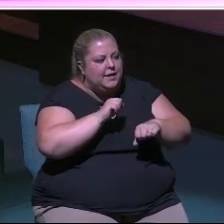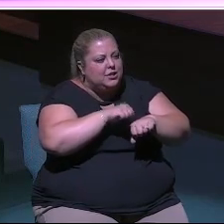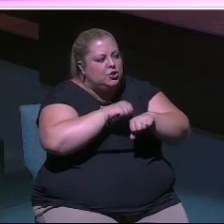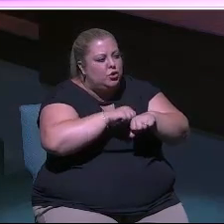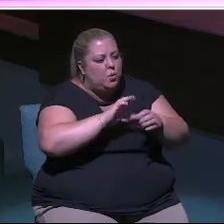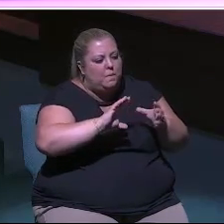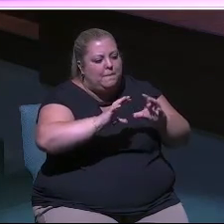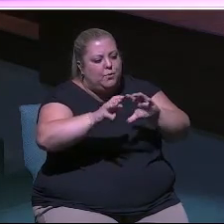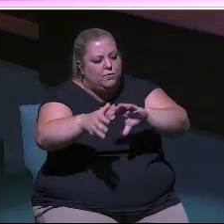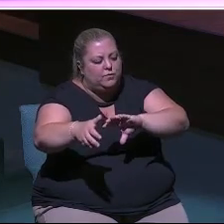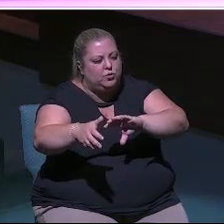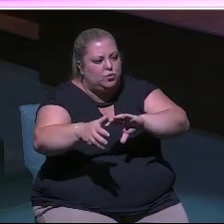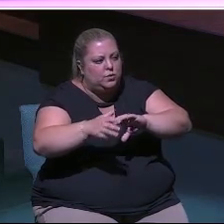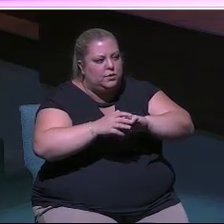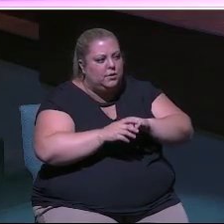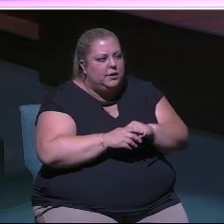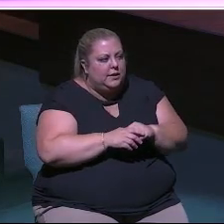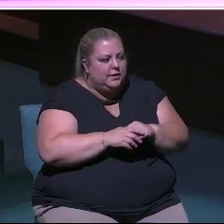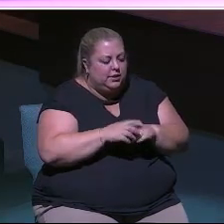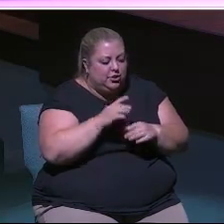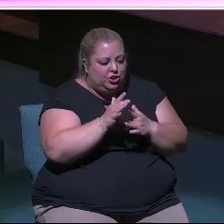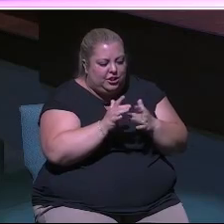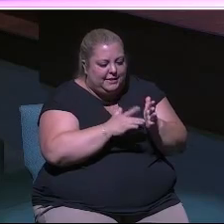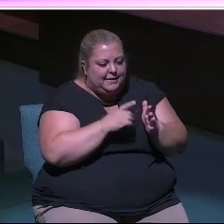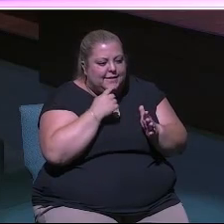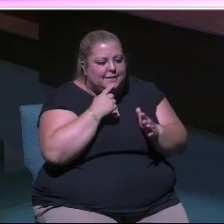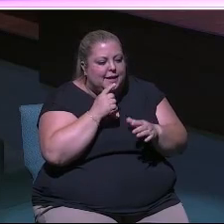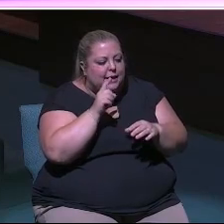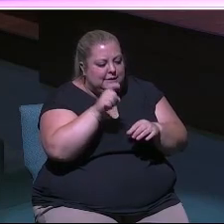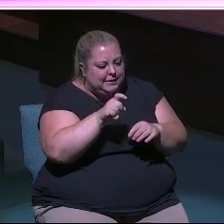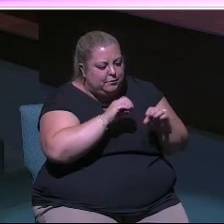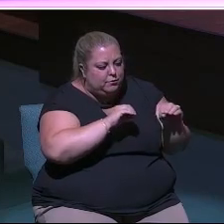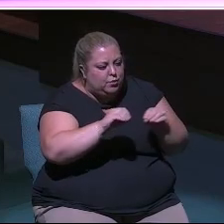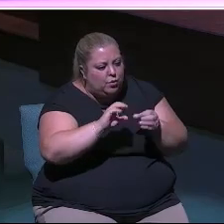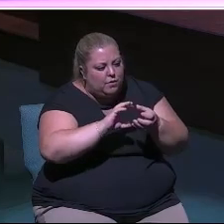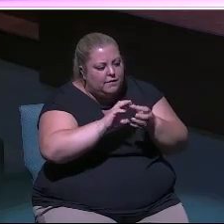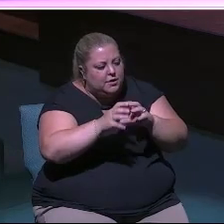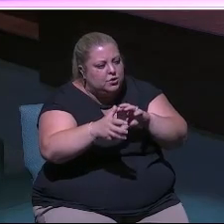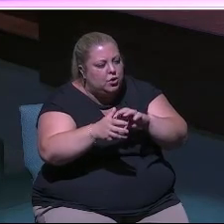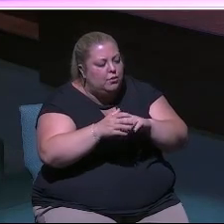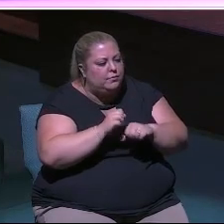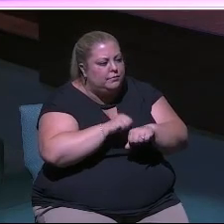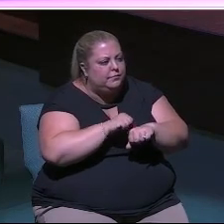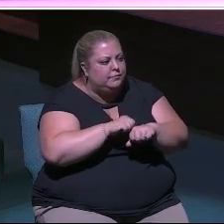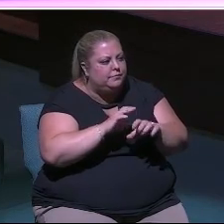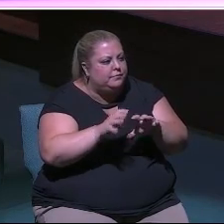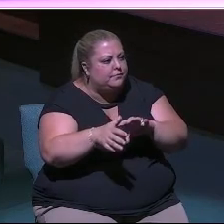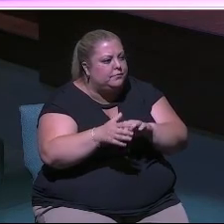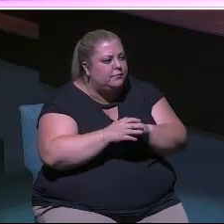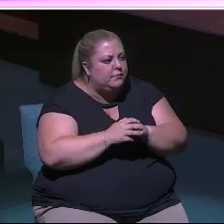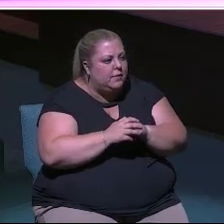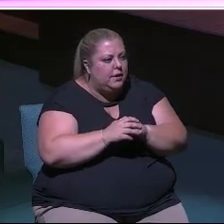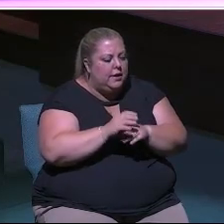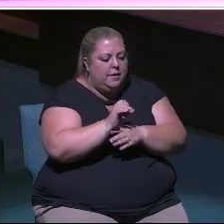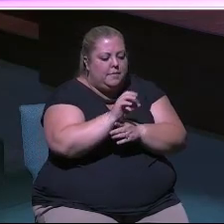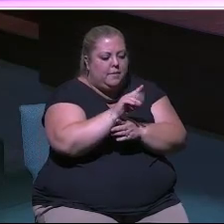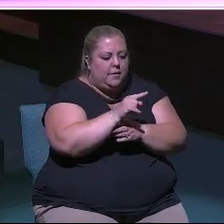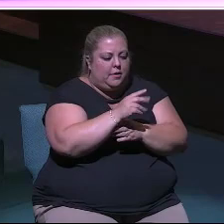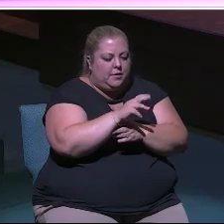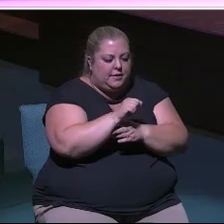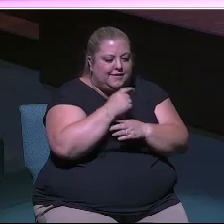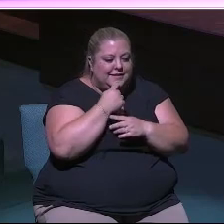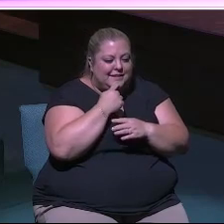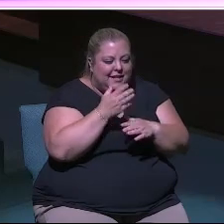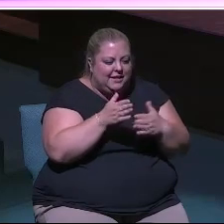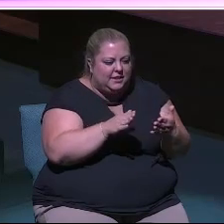said, take away the stone. And Martha, the sister of him that was dead, saith unto him, Lord, by this time he stinketh,